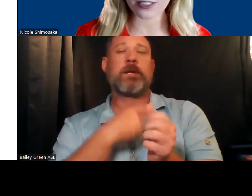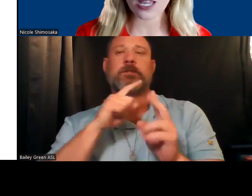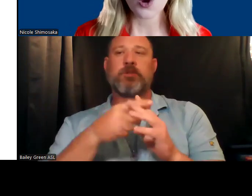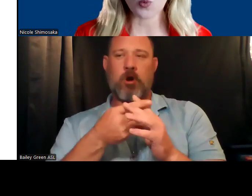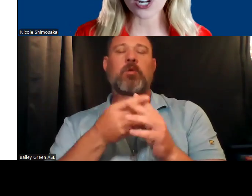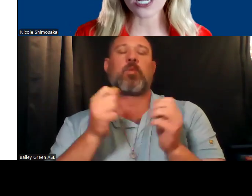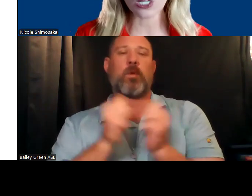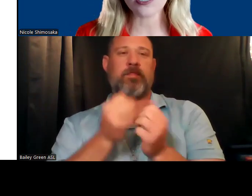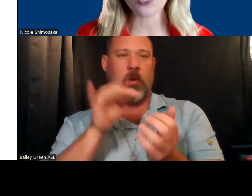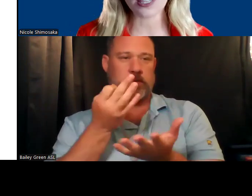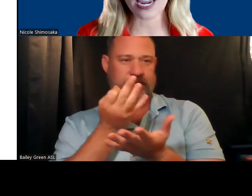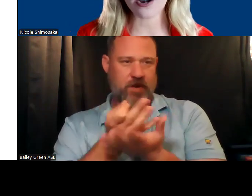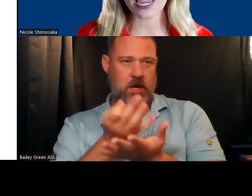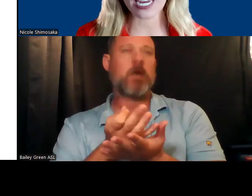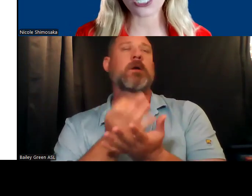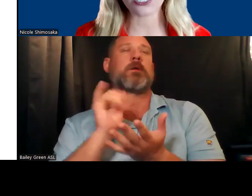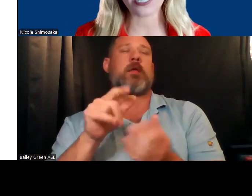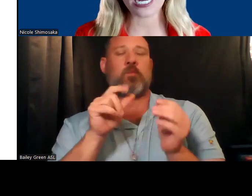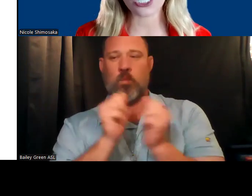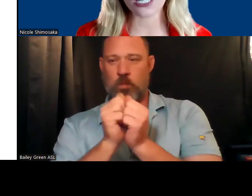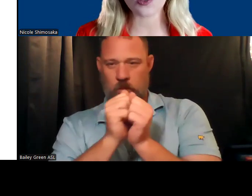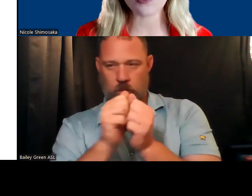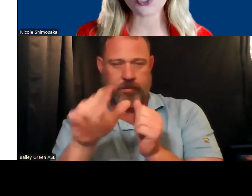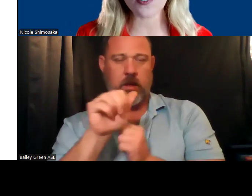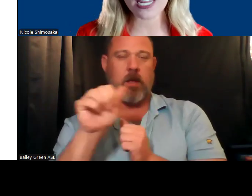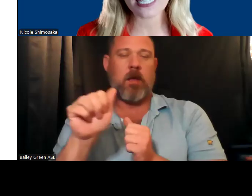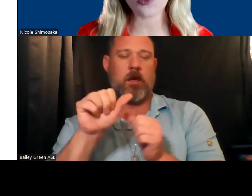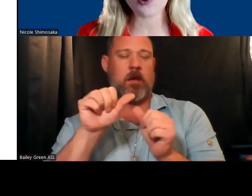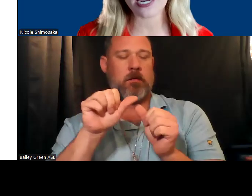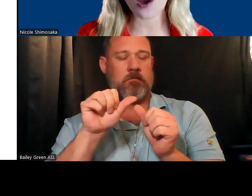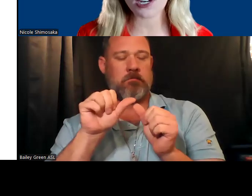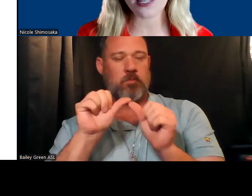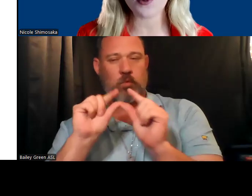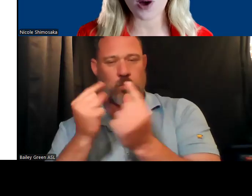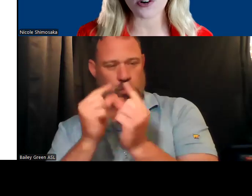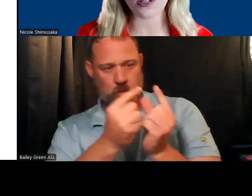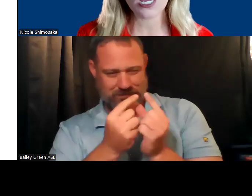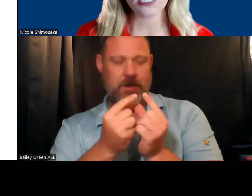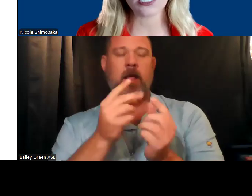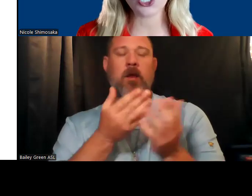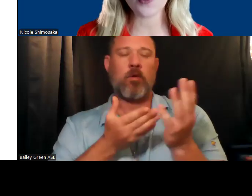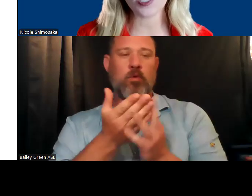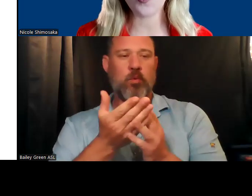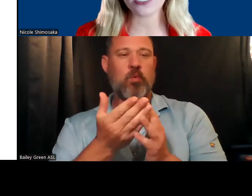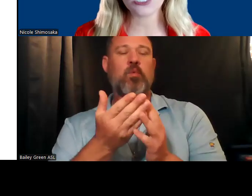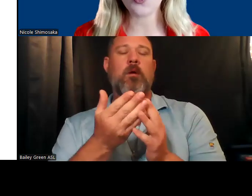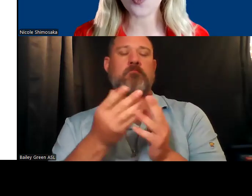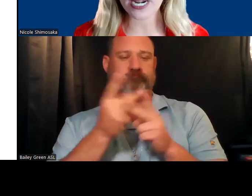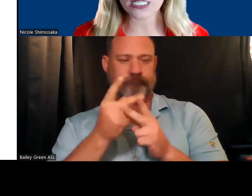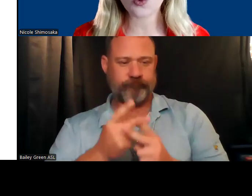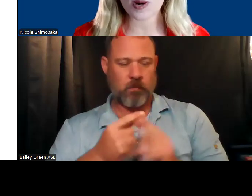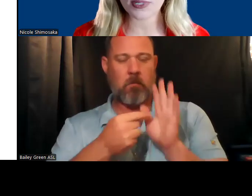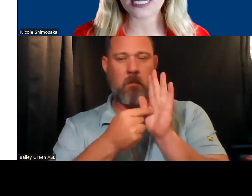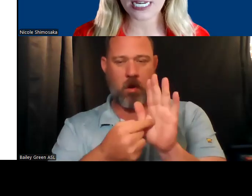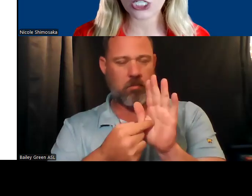factors, working closely with the area agencies on aging through surveys and through a calculator model to determine what is the